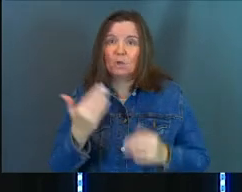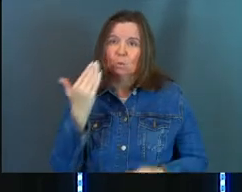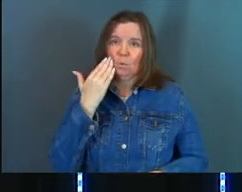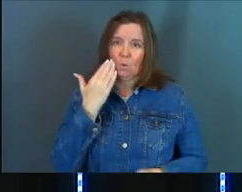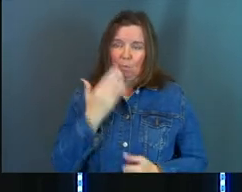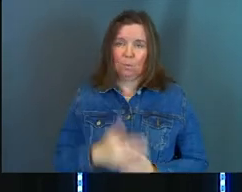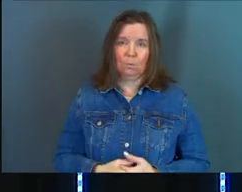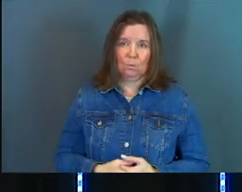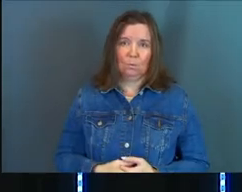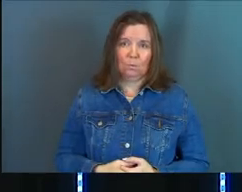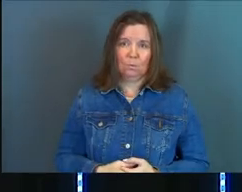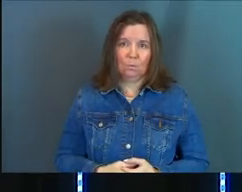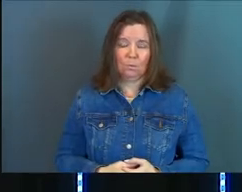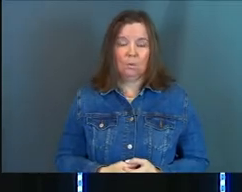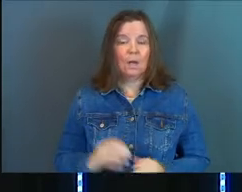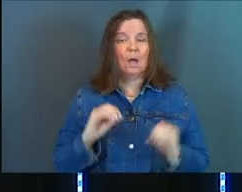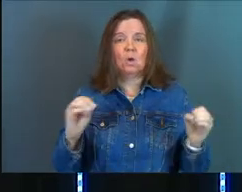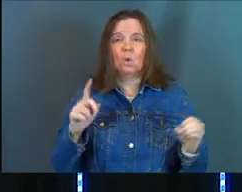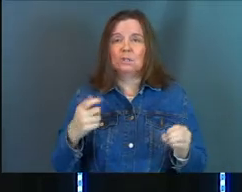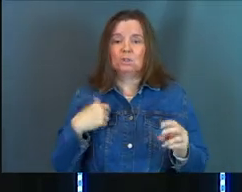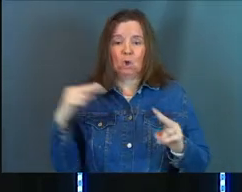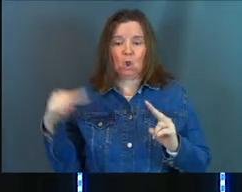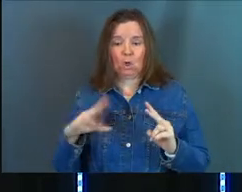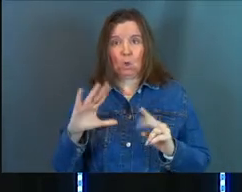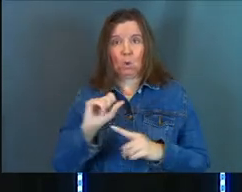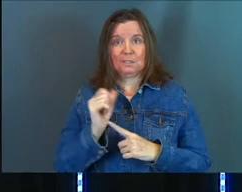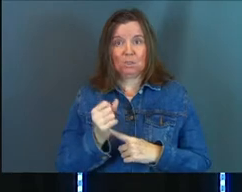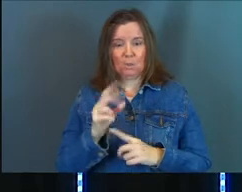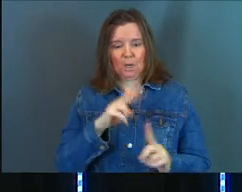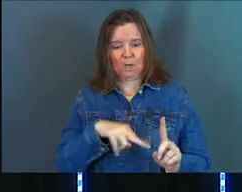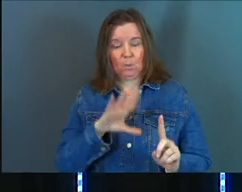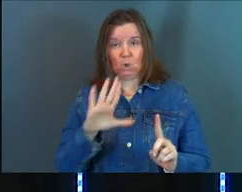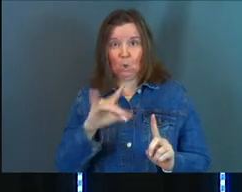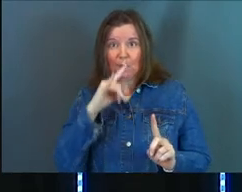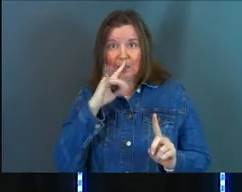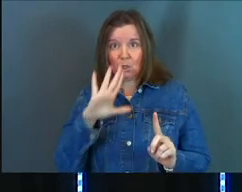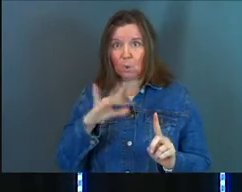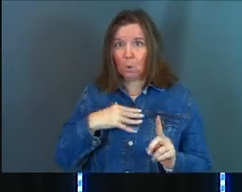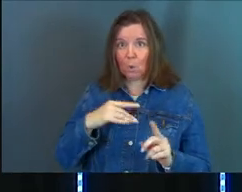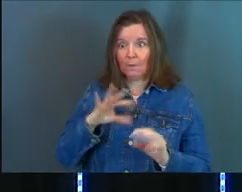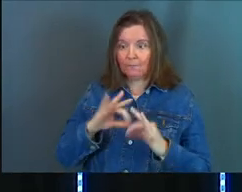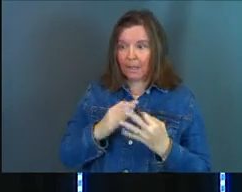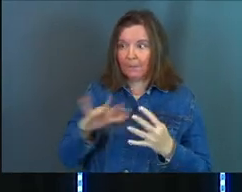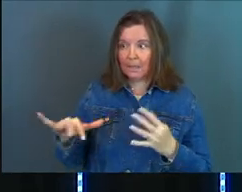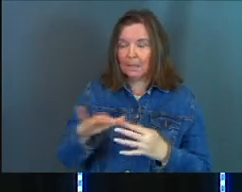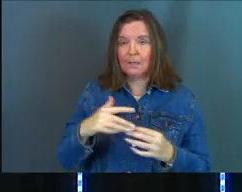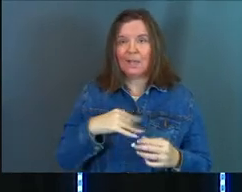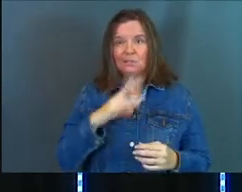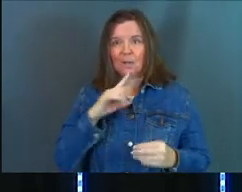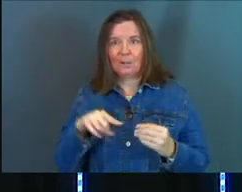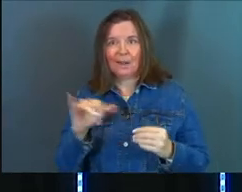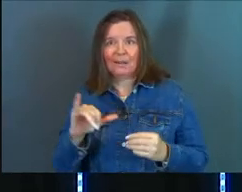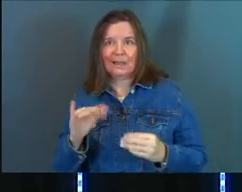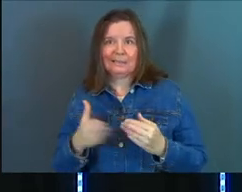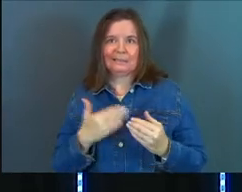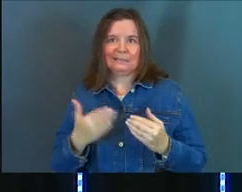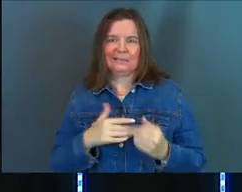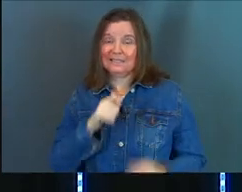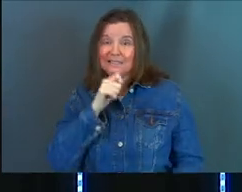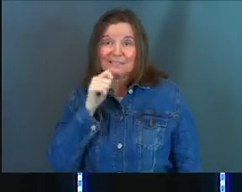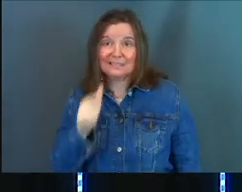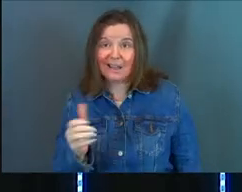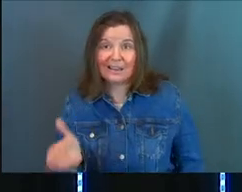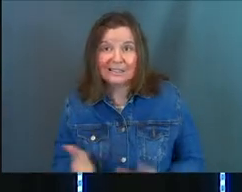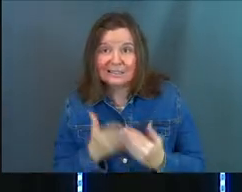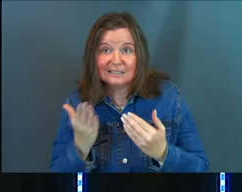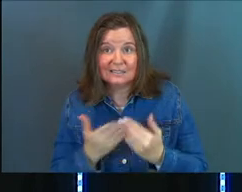know. And nobody needs to look at your situation with your kids or your extended family and talk about it like it's easy, because it's